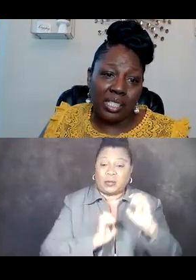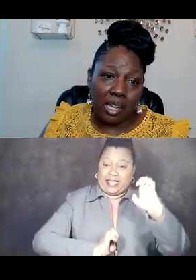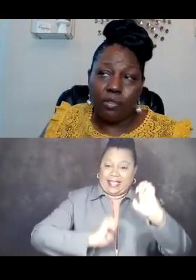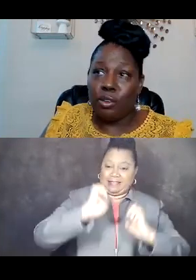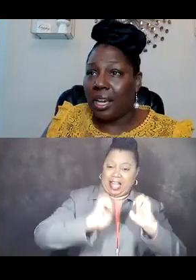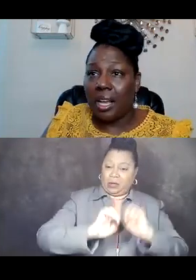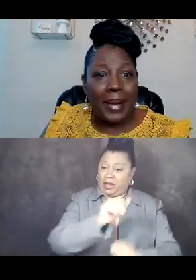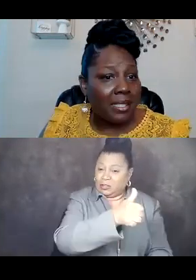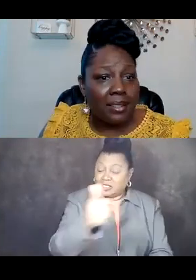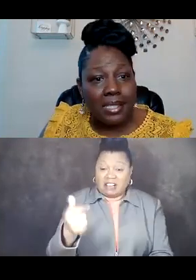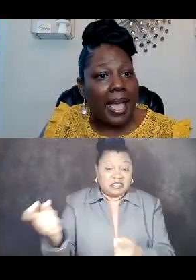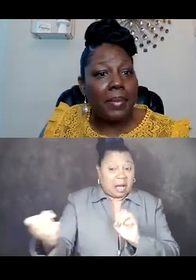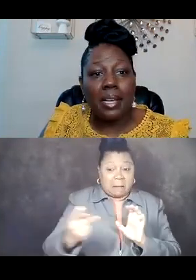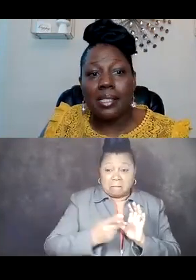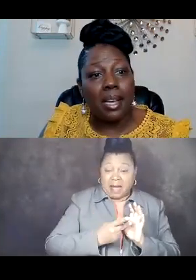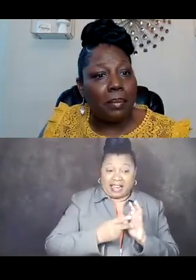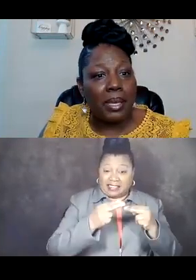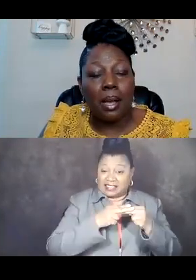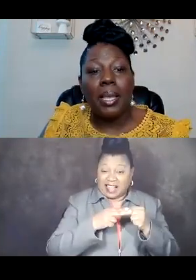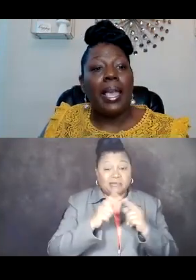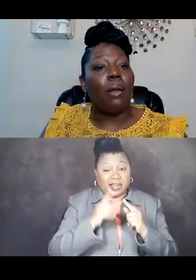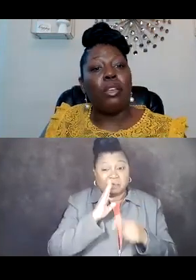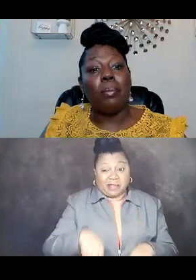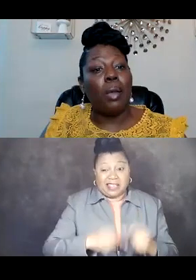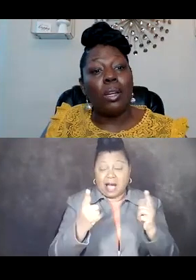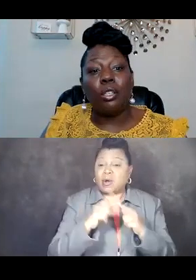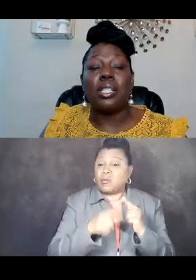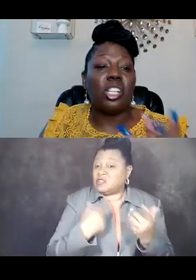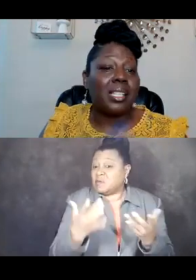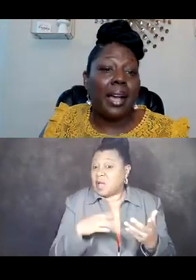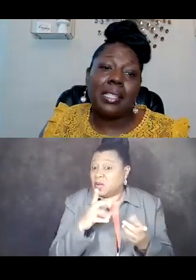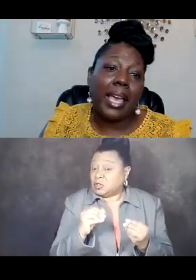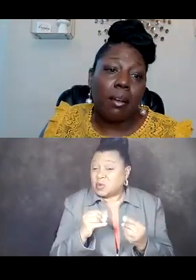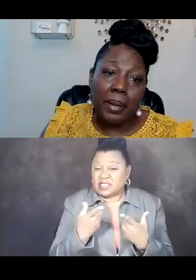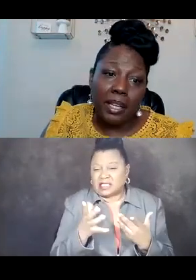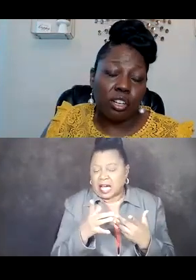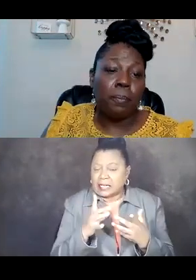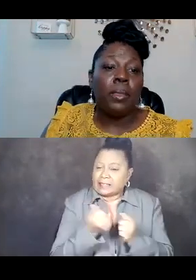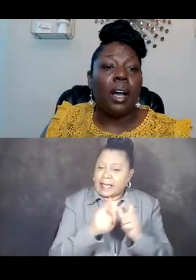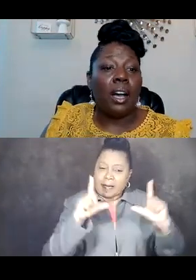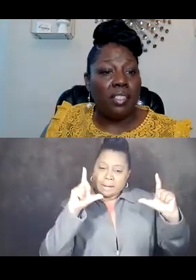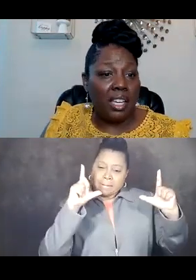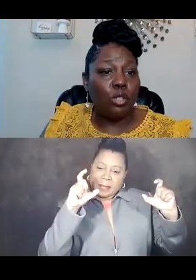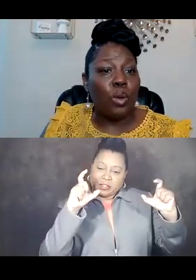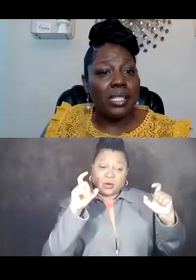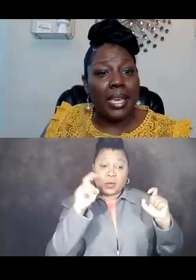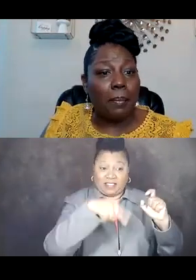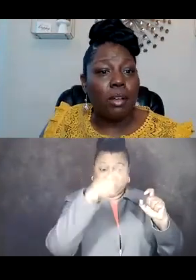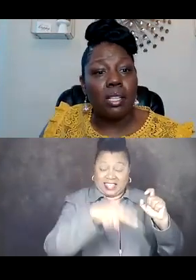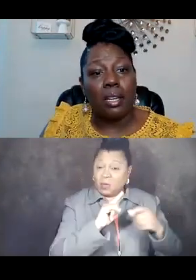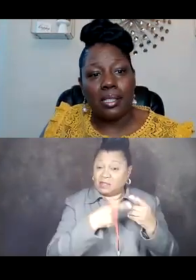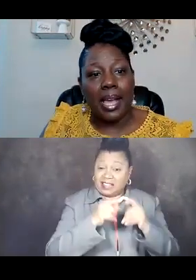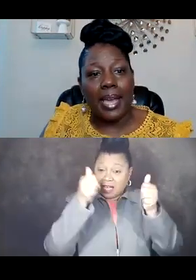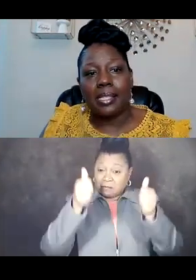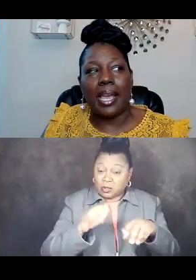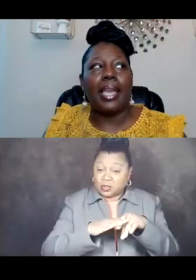evaluate yourself. You can come back to this slide because it's going to be up. And what you may want to do is just kind of take a picture of these once they get